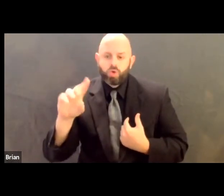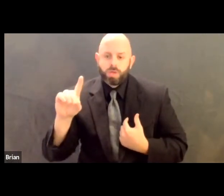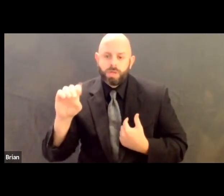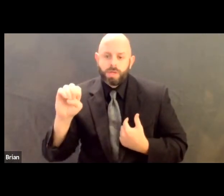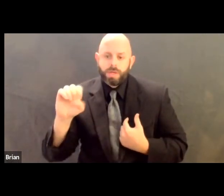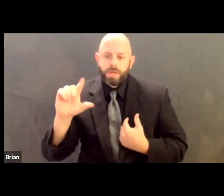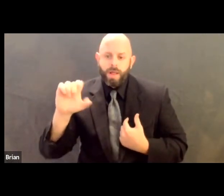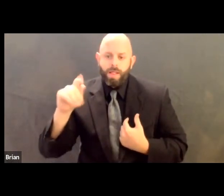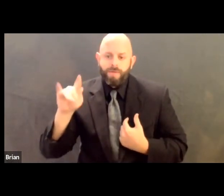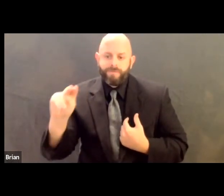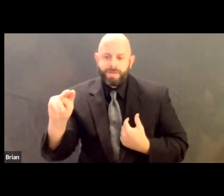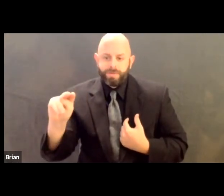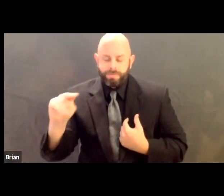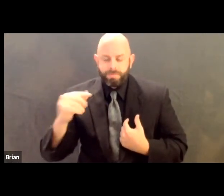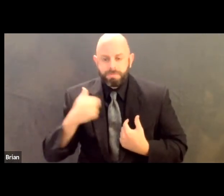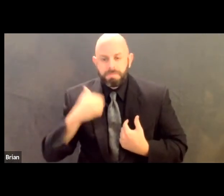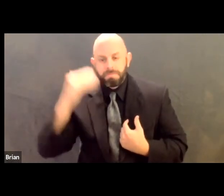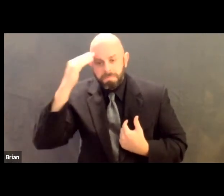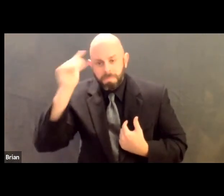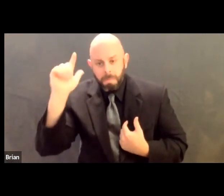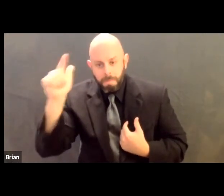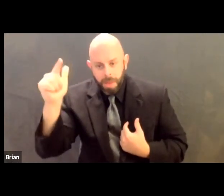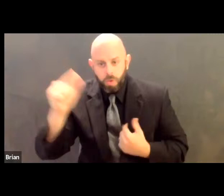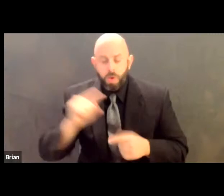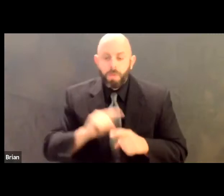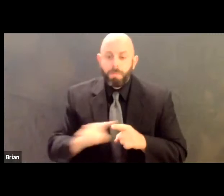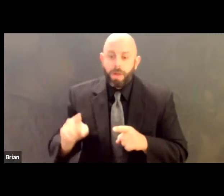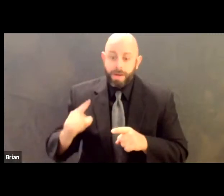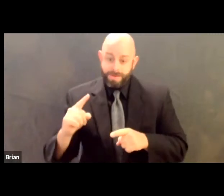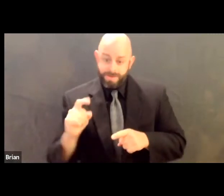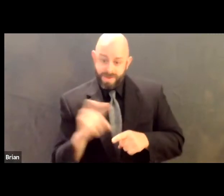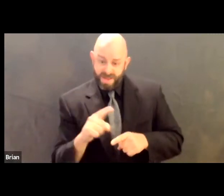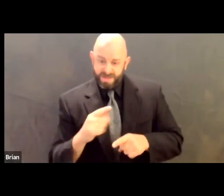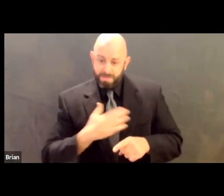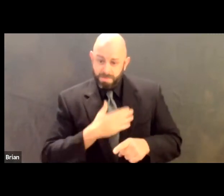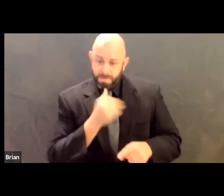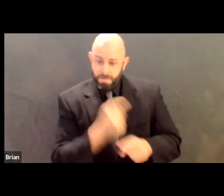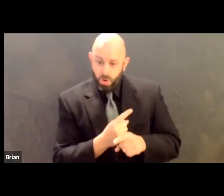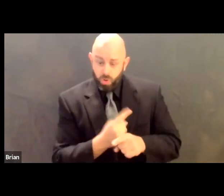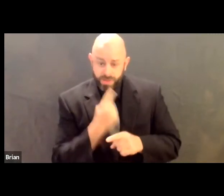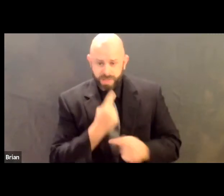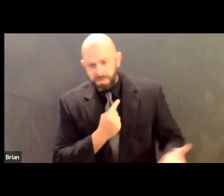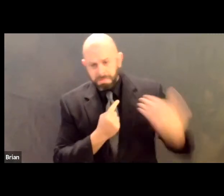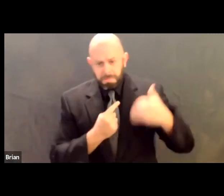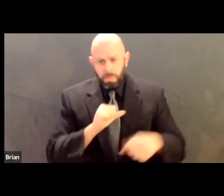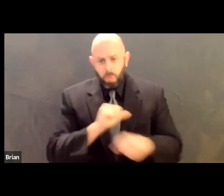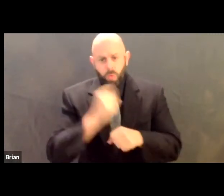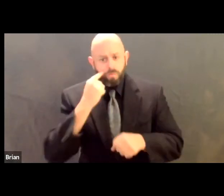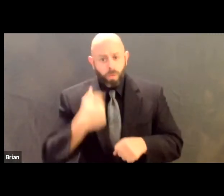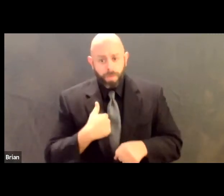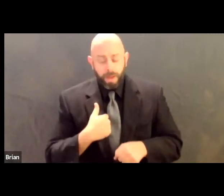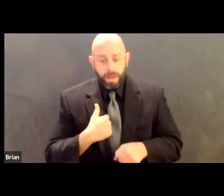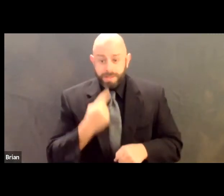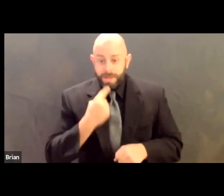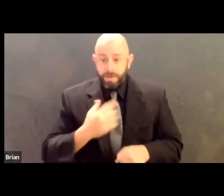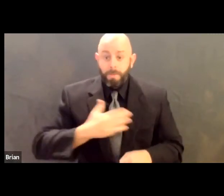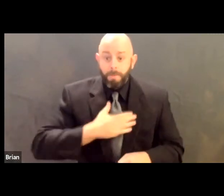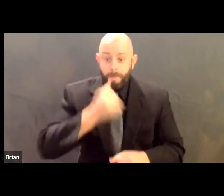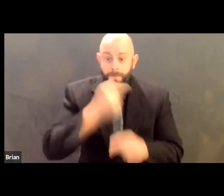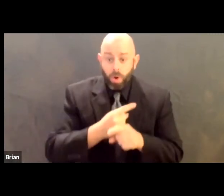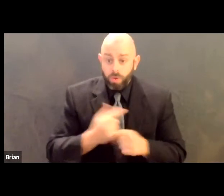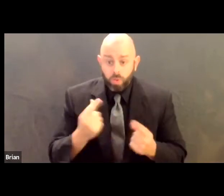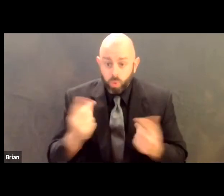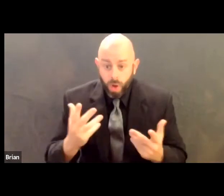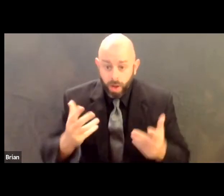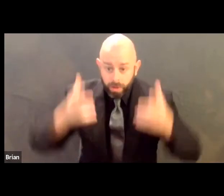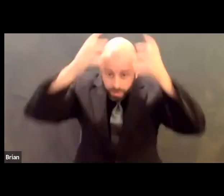course. But he told me when he asked my brother that about saying, "Why don't you come work for me?" He said, my brother took off his baker's cap